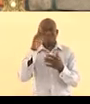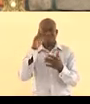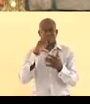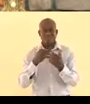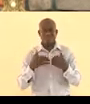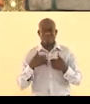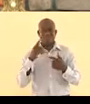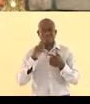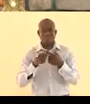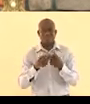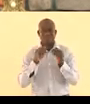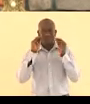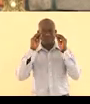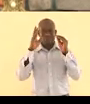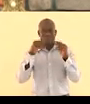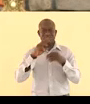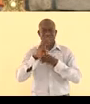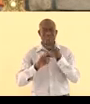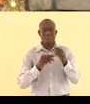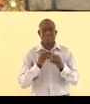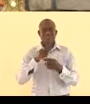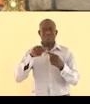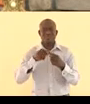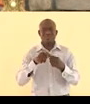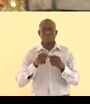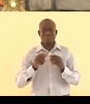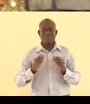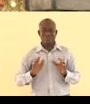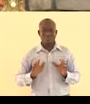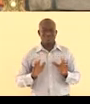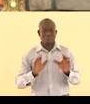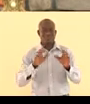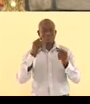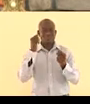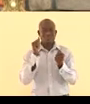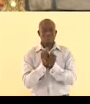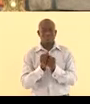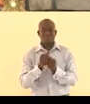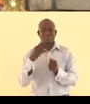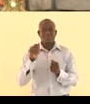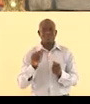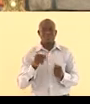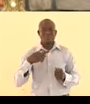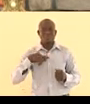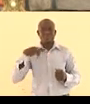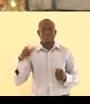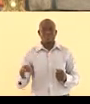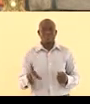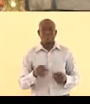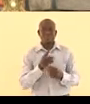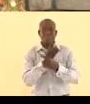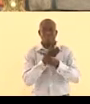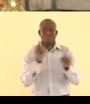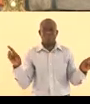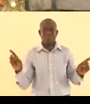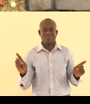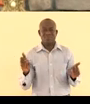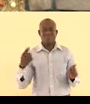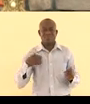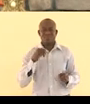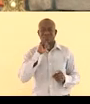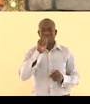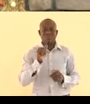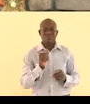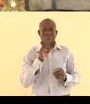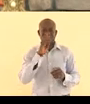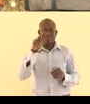world. This is what he has come to show us. So when we continue that kind of bigotry, clannish bigotry, tribal bigotry, then we are not being